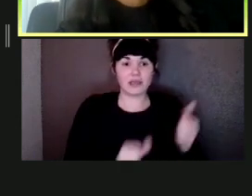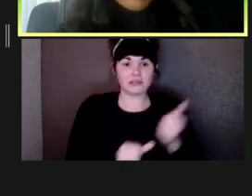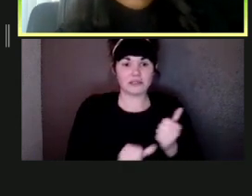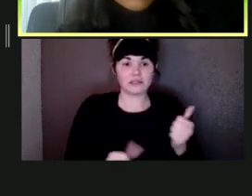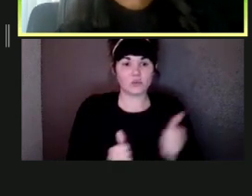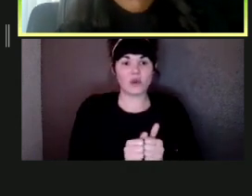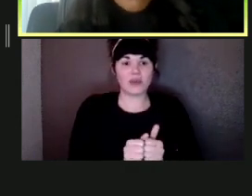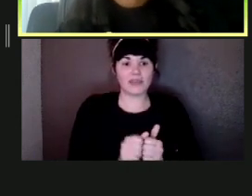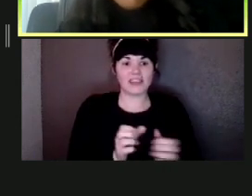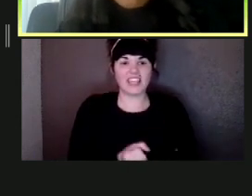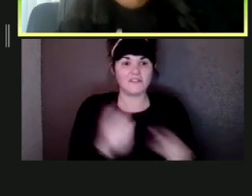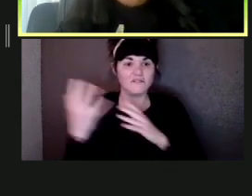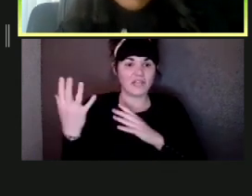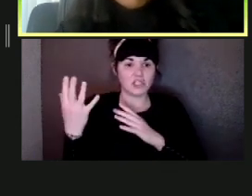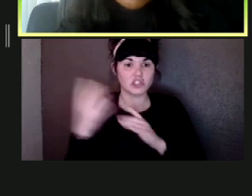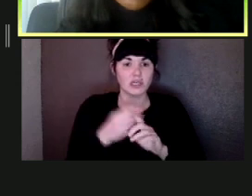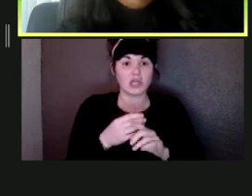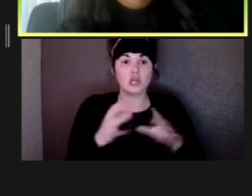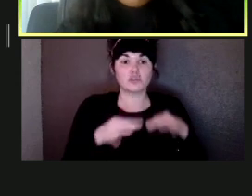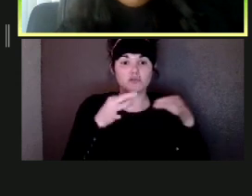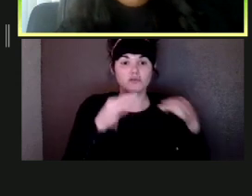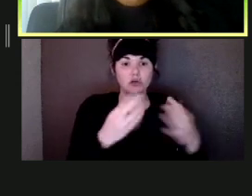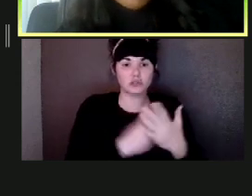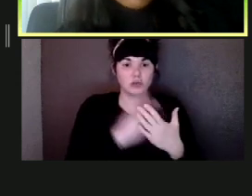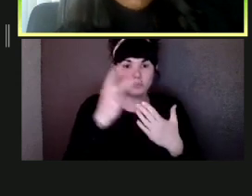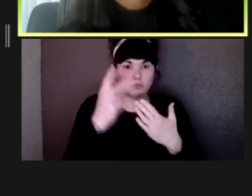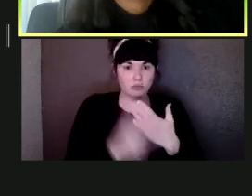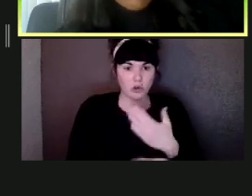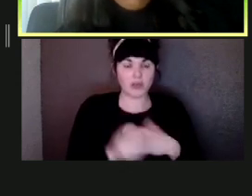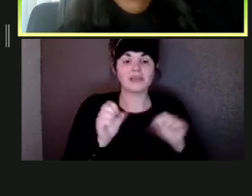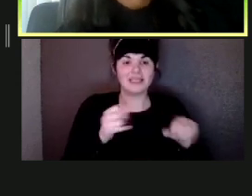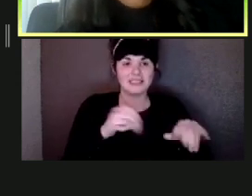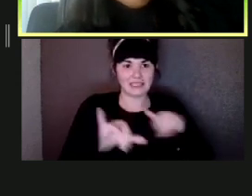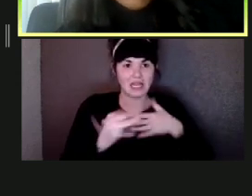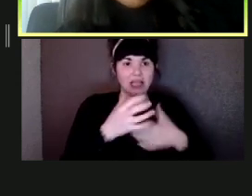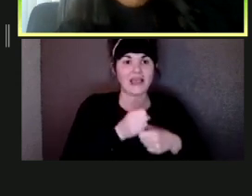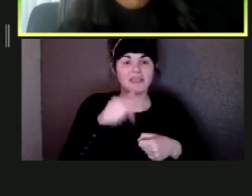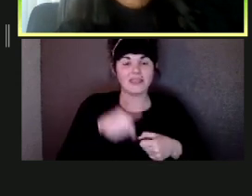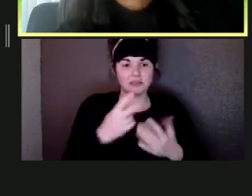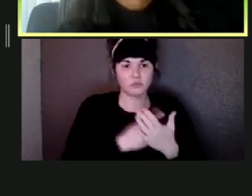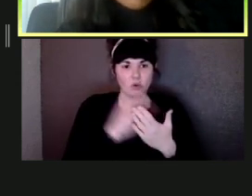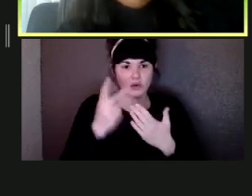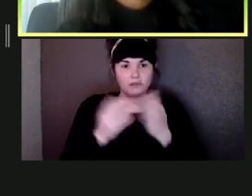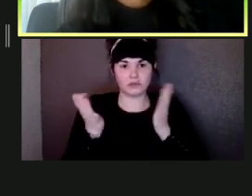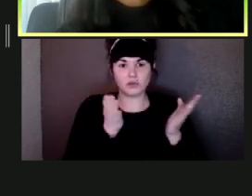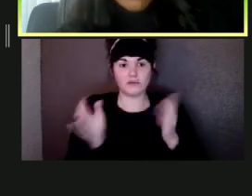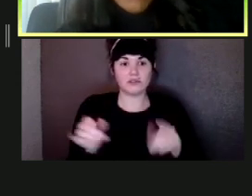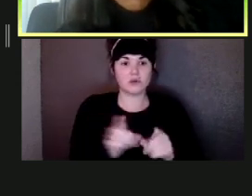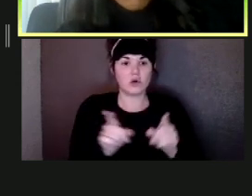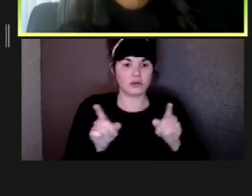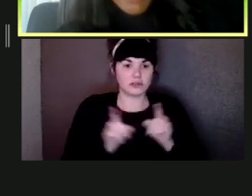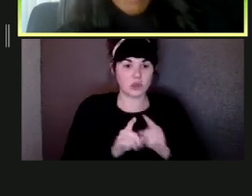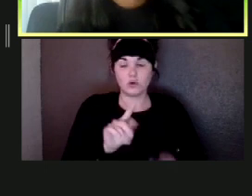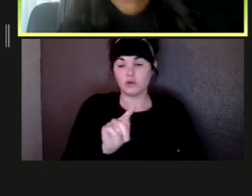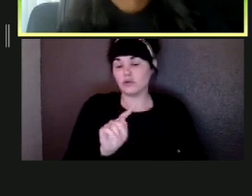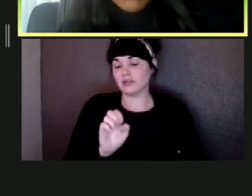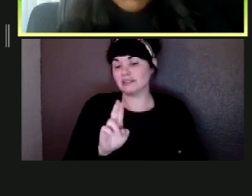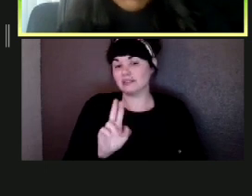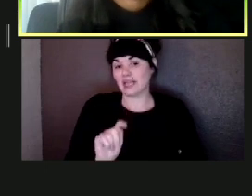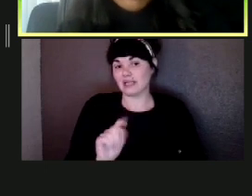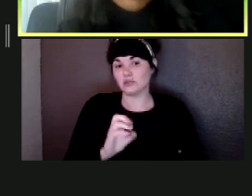In most cases, payments are made directly to landlords or the utility provider. However, tenants or landlords can apply on behalf